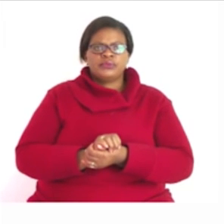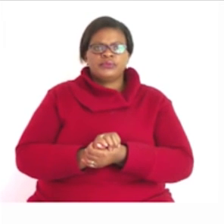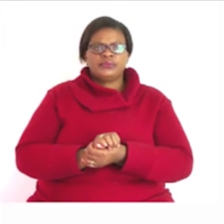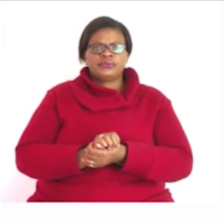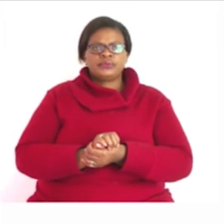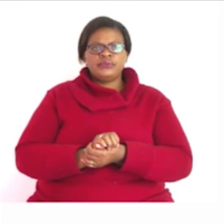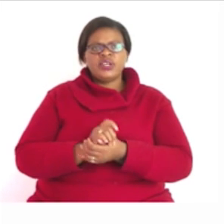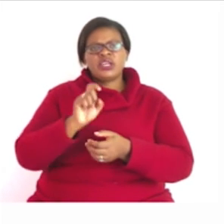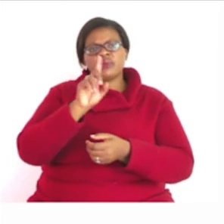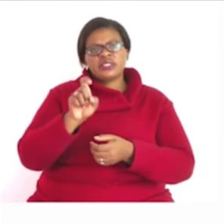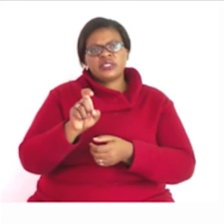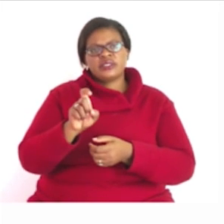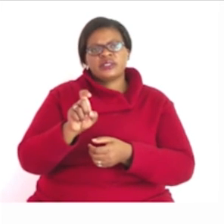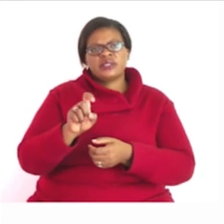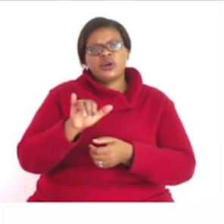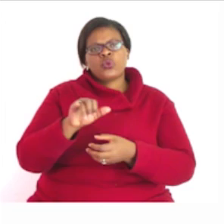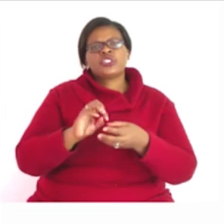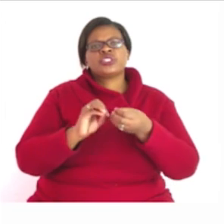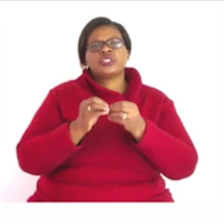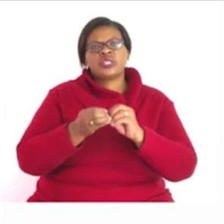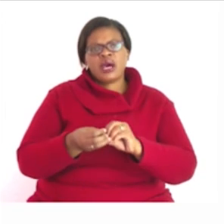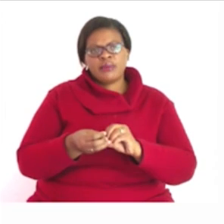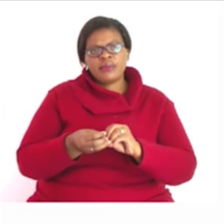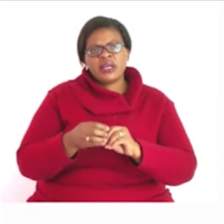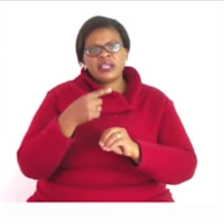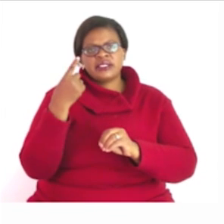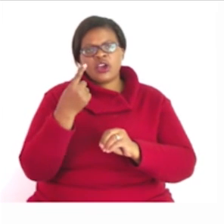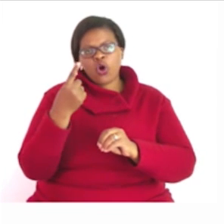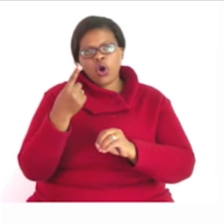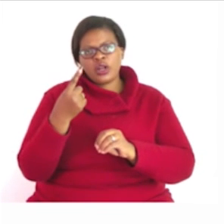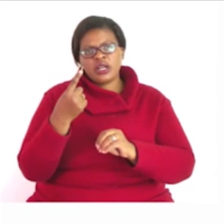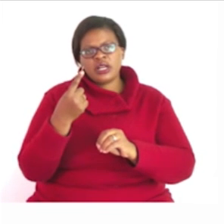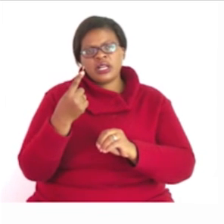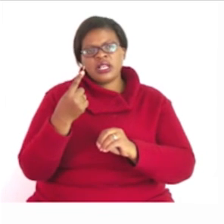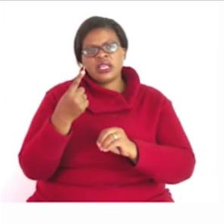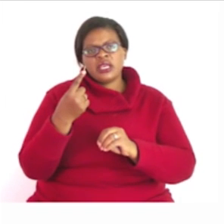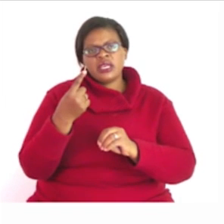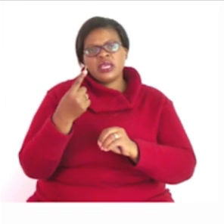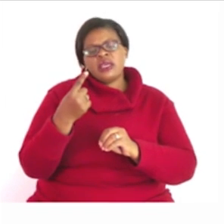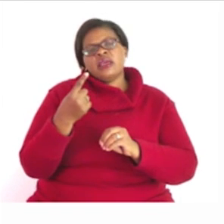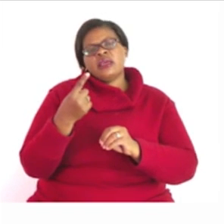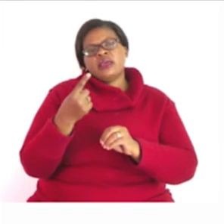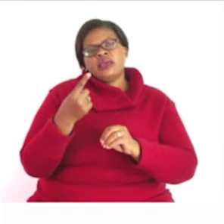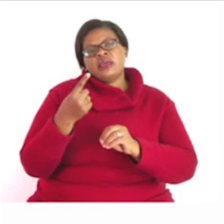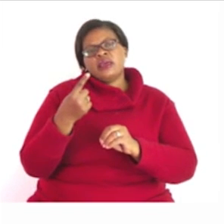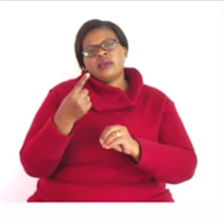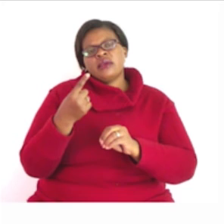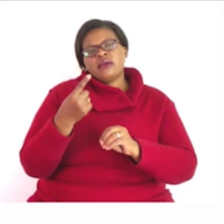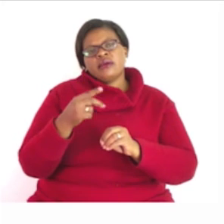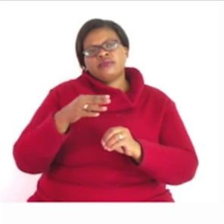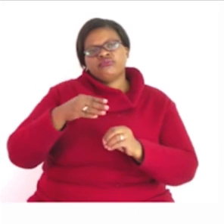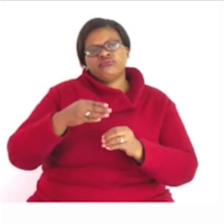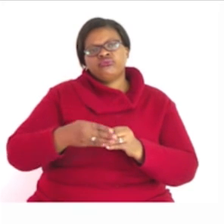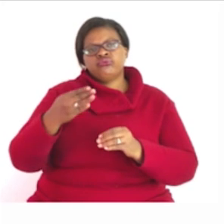the question is, which number is the only prime number? If I have to restructure